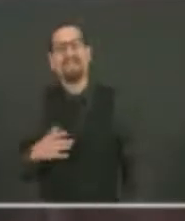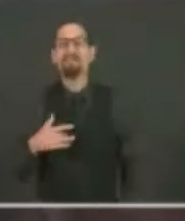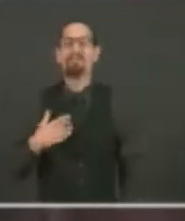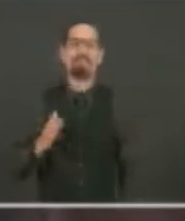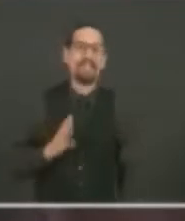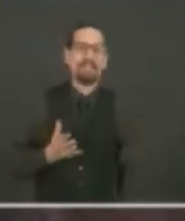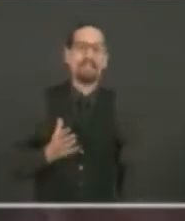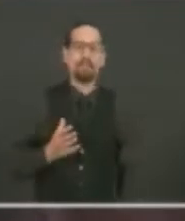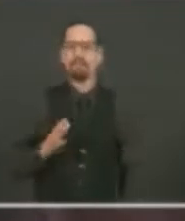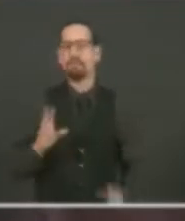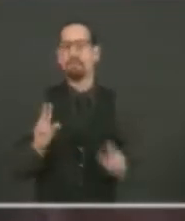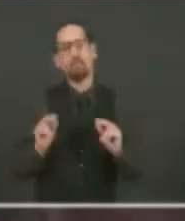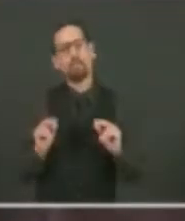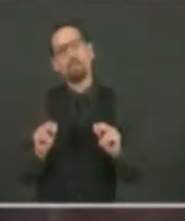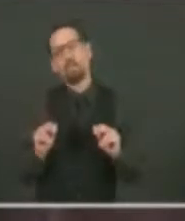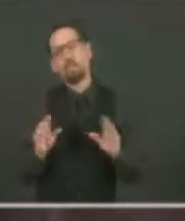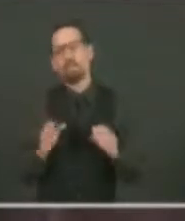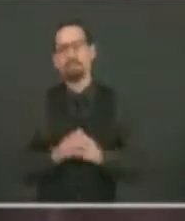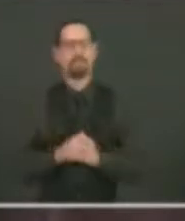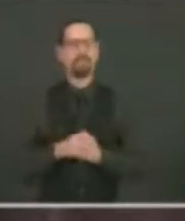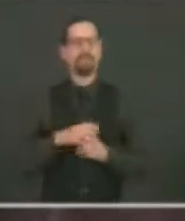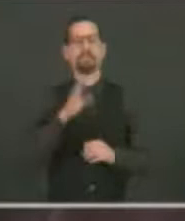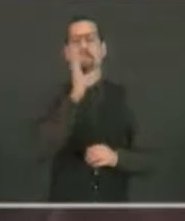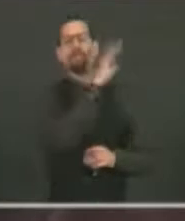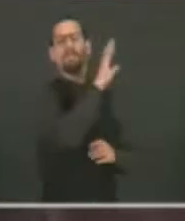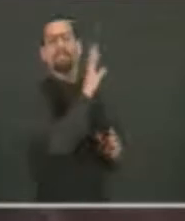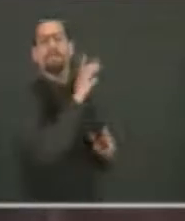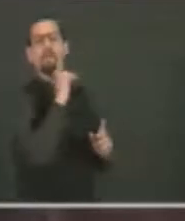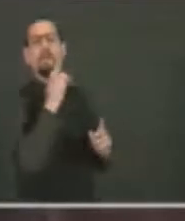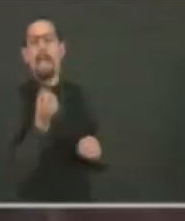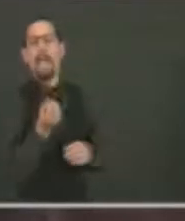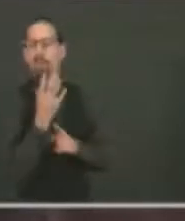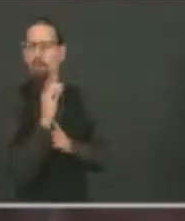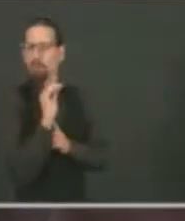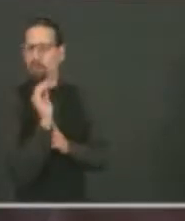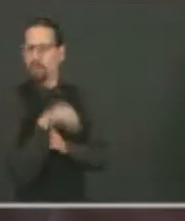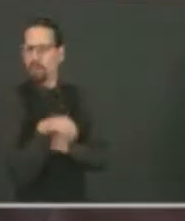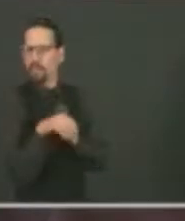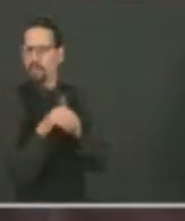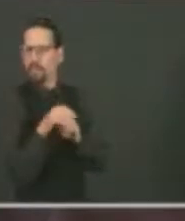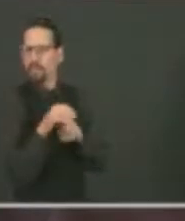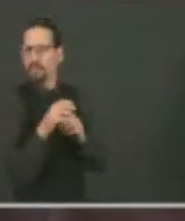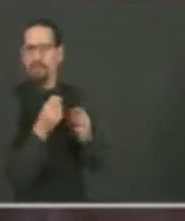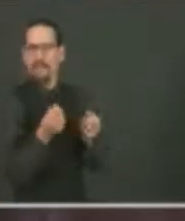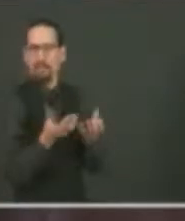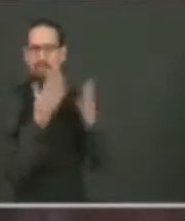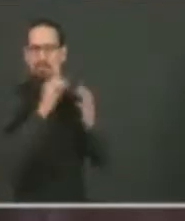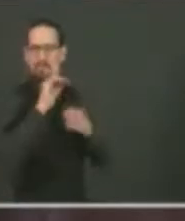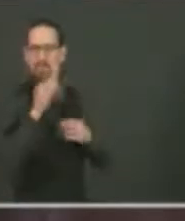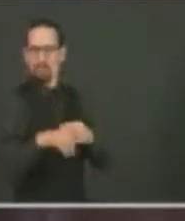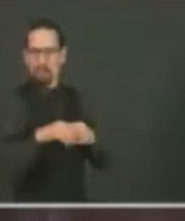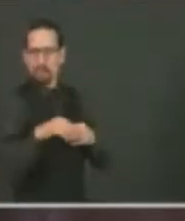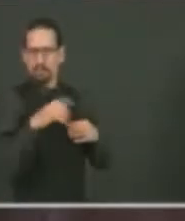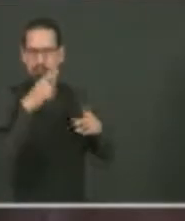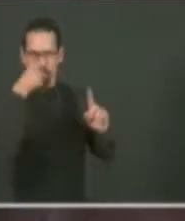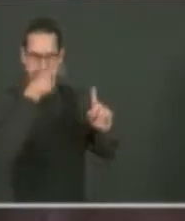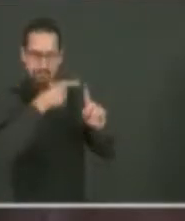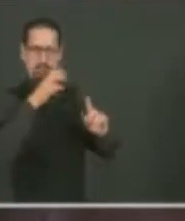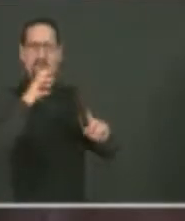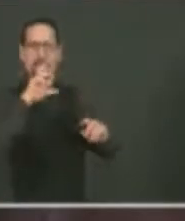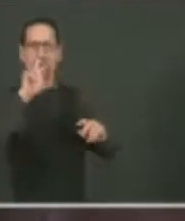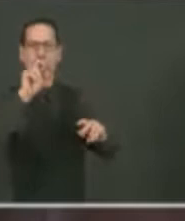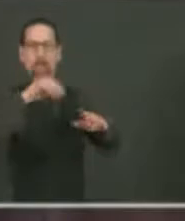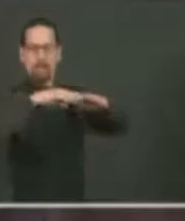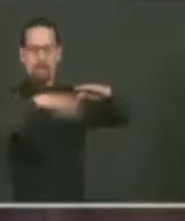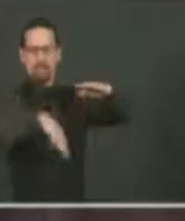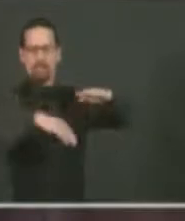people who've tested positive in that under 30 cadre who are asymptomatic or mildly symptomatic to the point where they don't know that they're